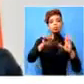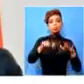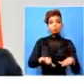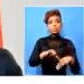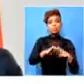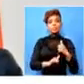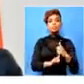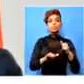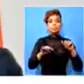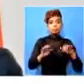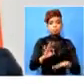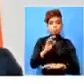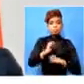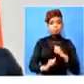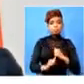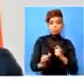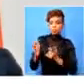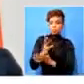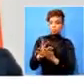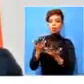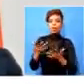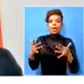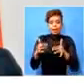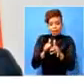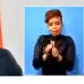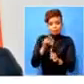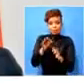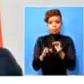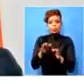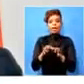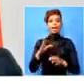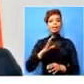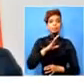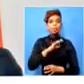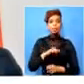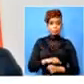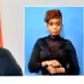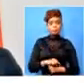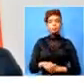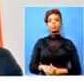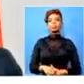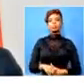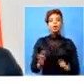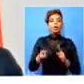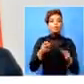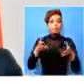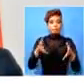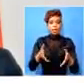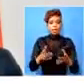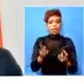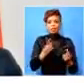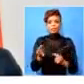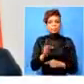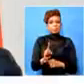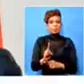Alliance Political Council. What came out before then was this said that the loan is not